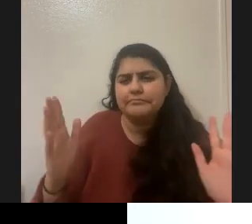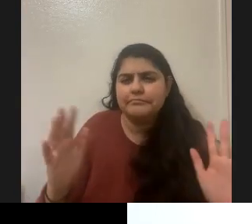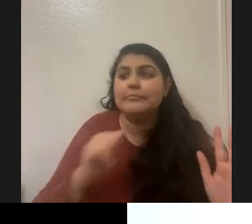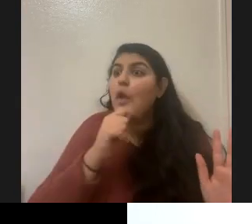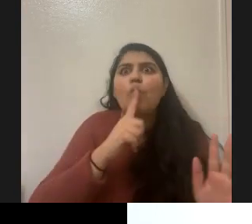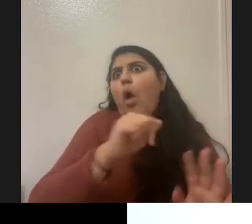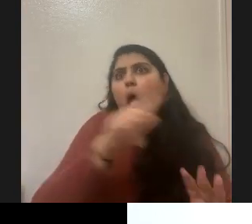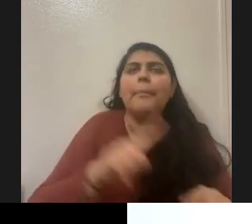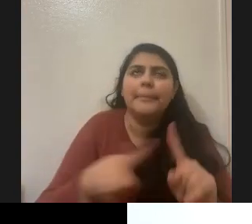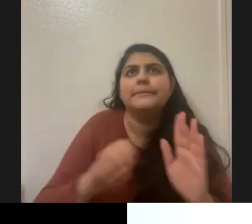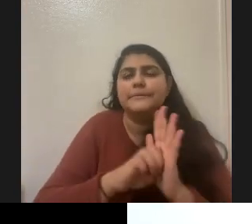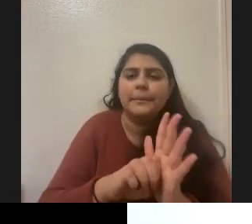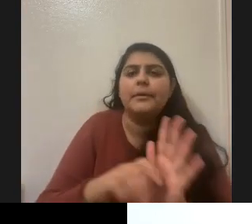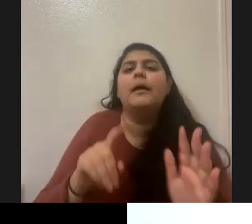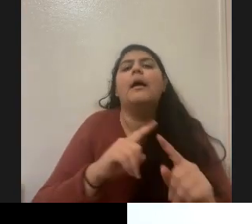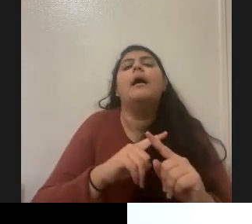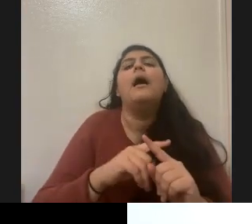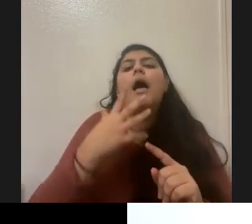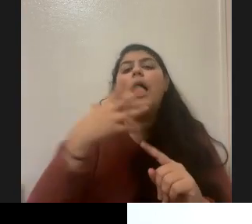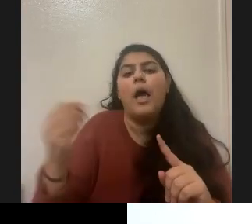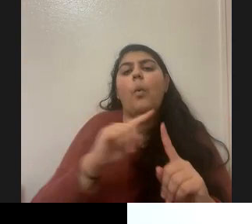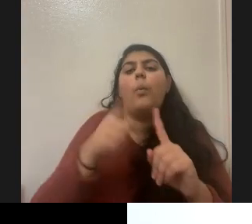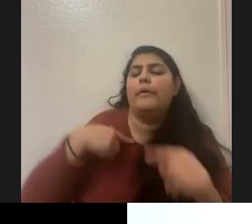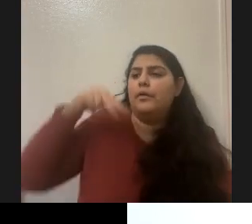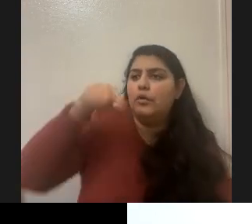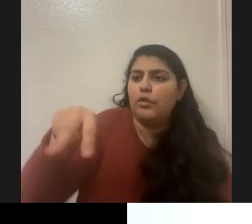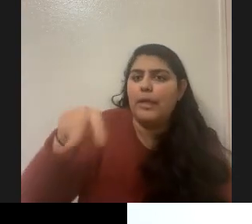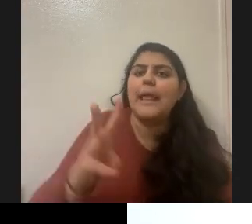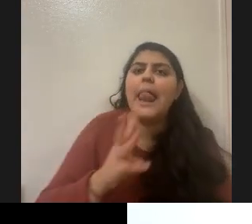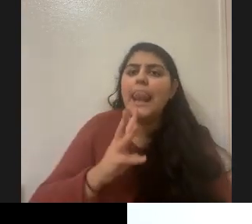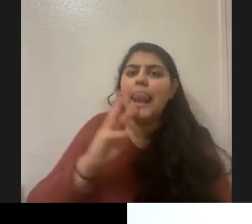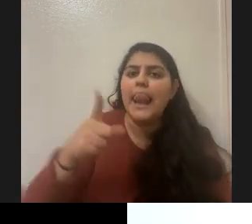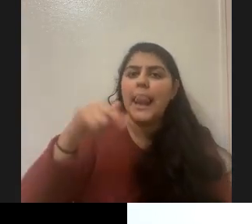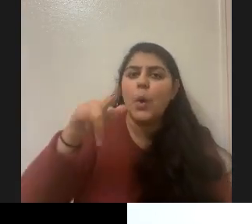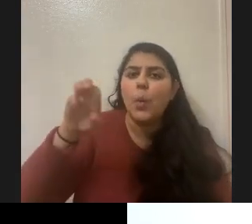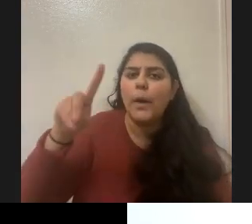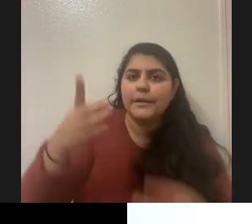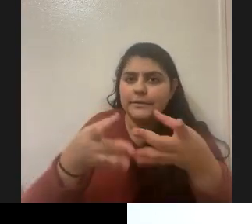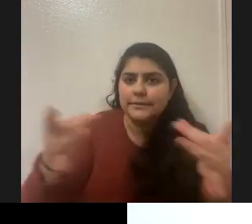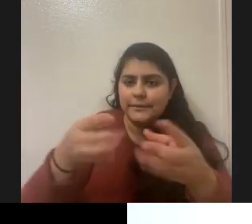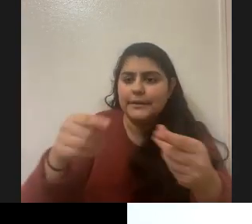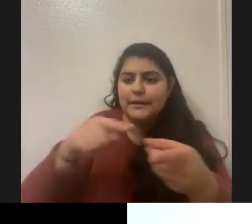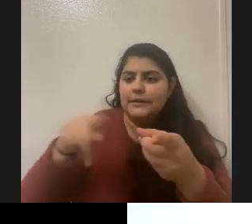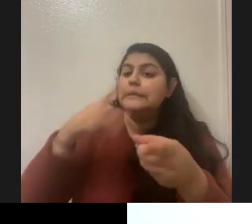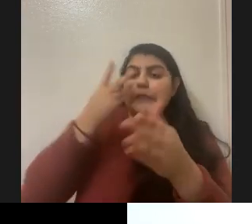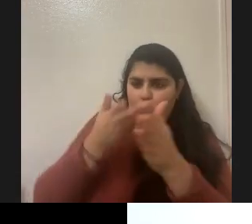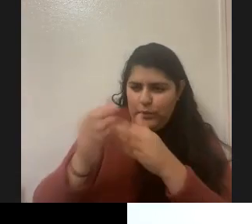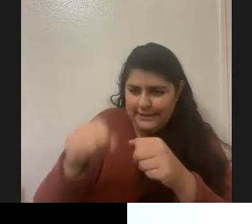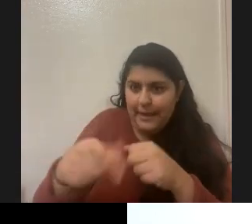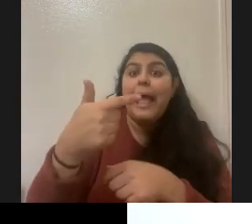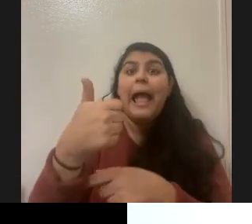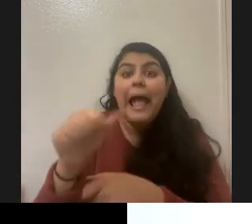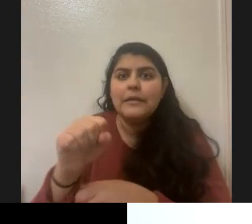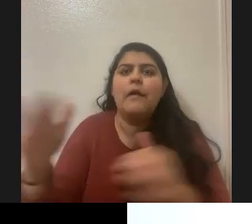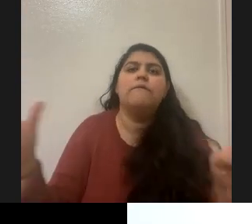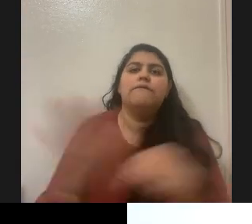but whatever. And then when I look at like a liquid, it may be a little bit more see-through. And then when I look at a gas, because everything's like